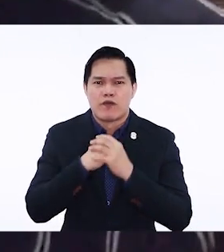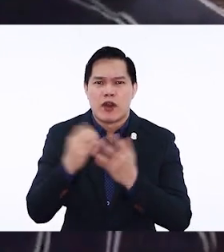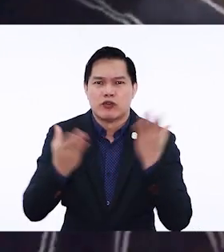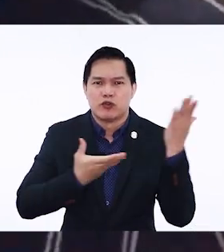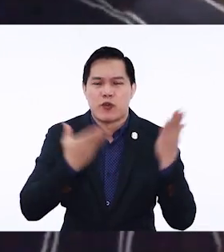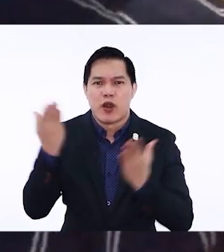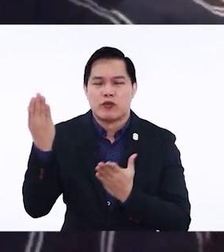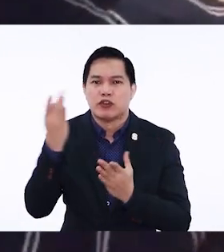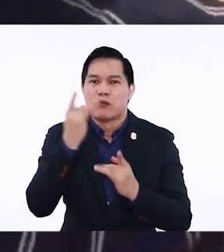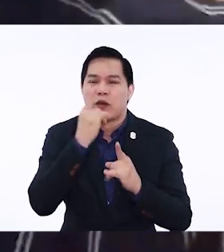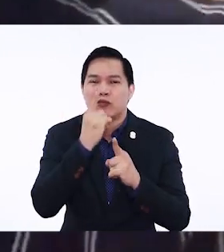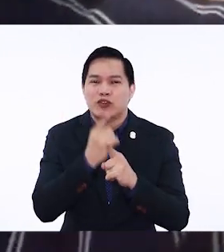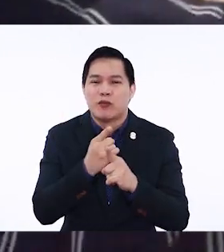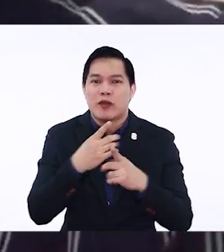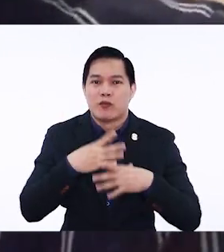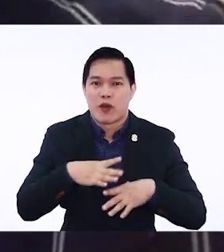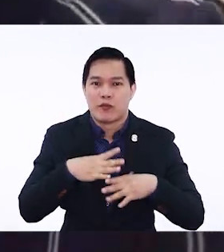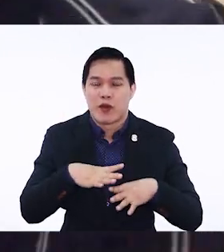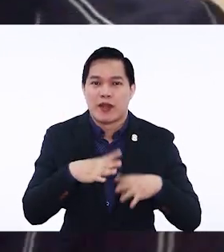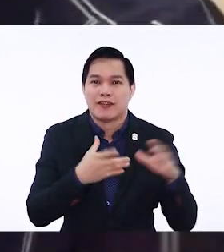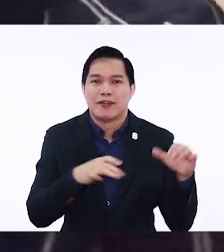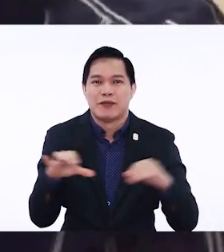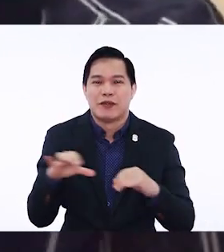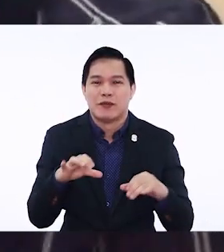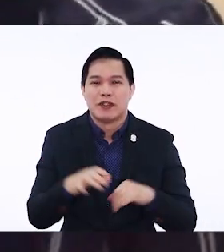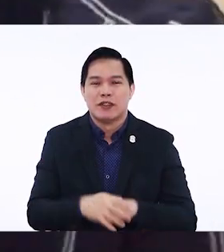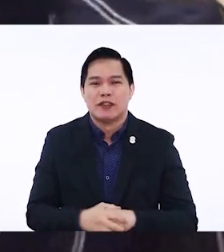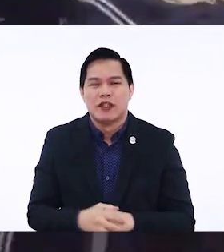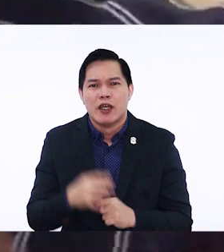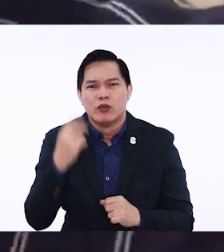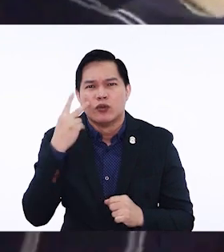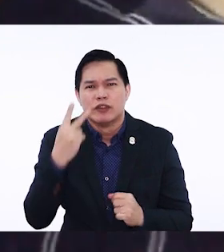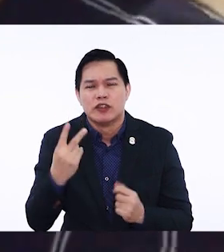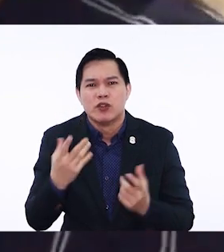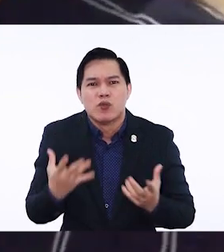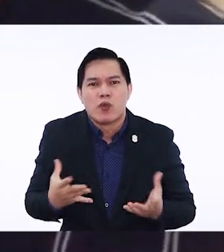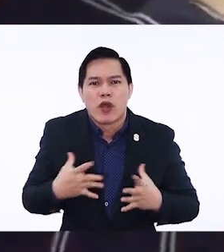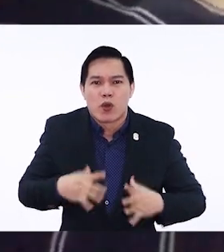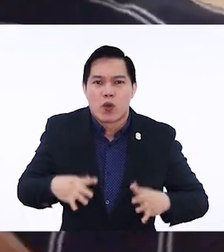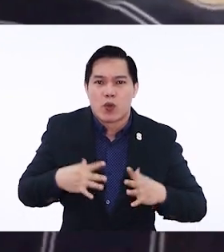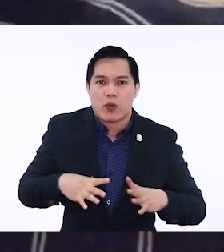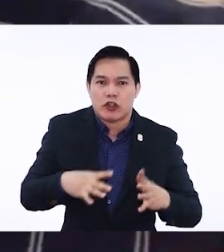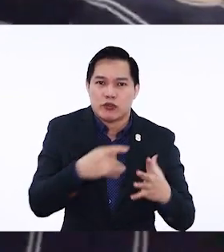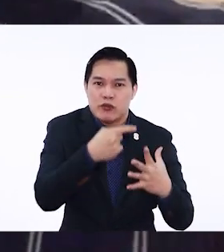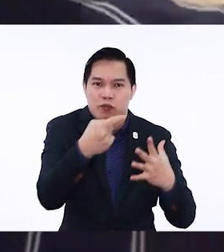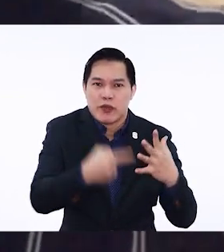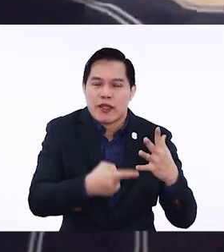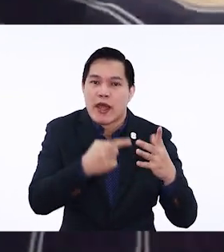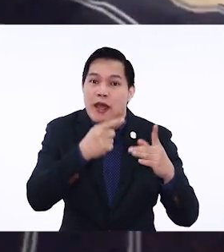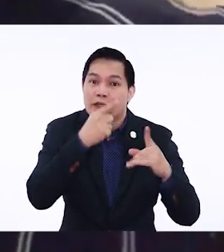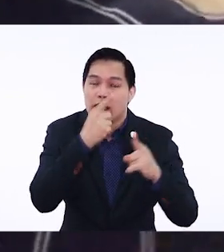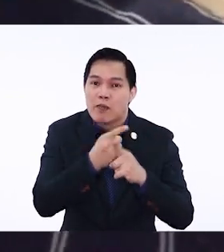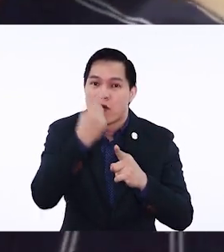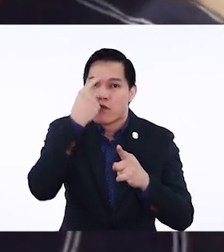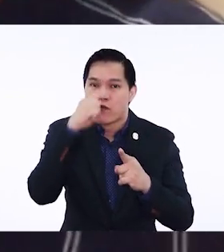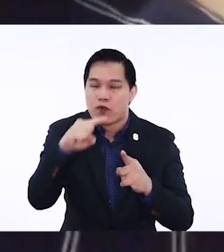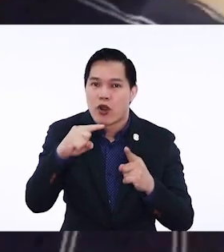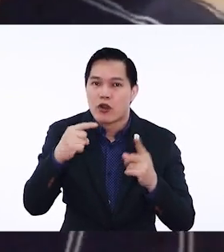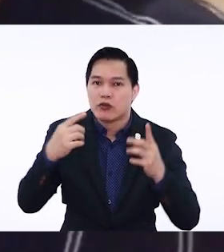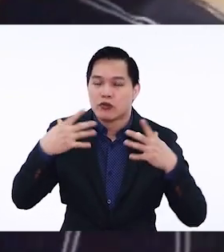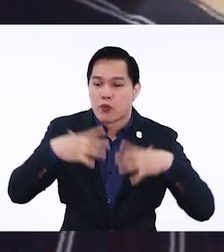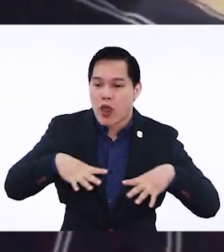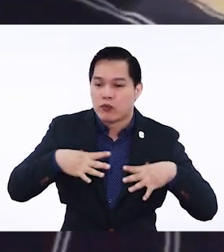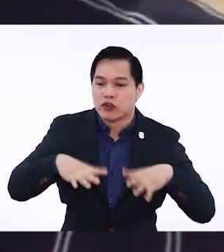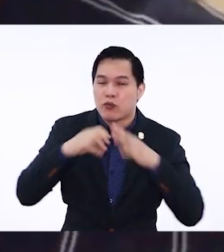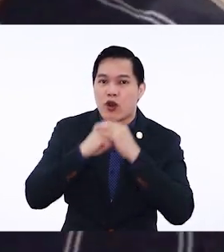activity, and we first started off with the trivia to see what clothing items are appropriate for the worship service,